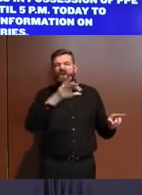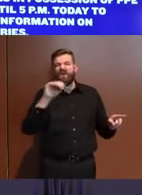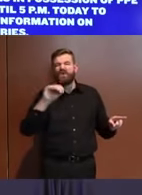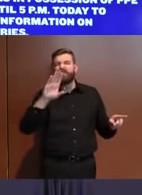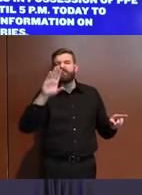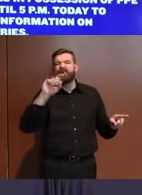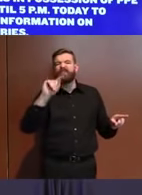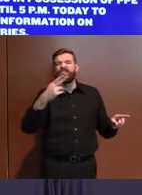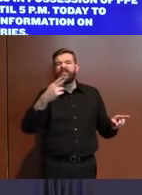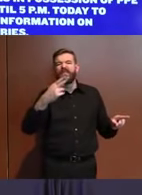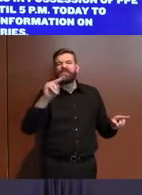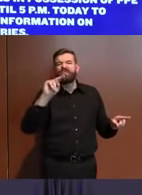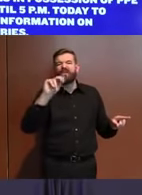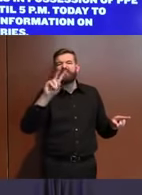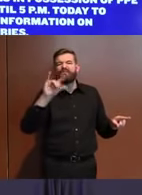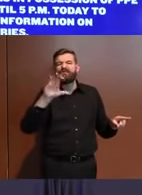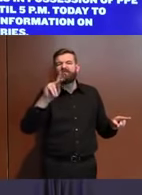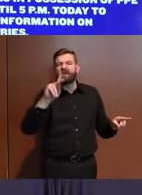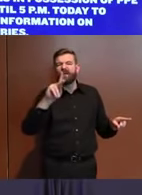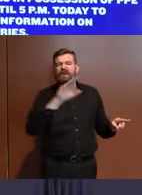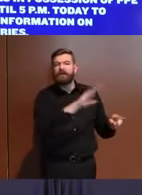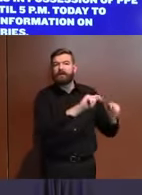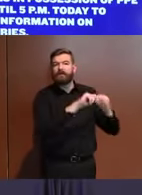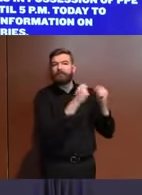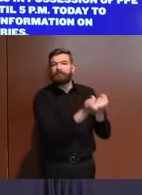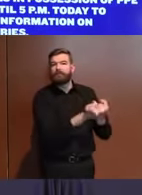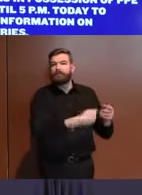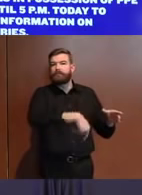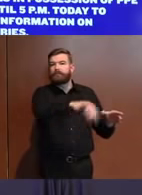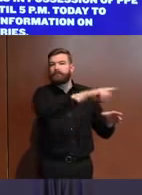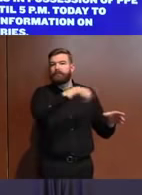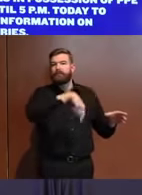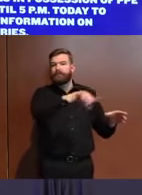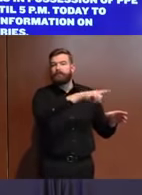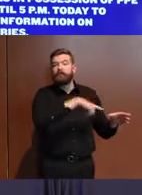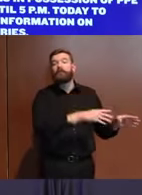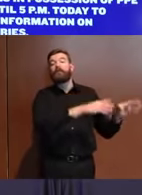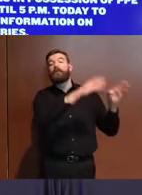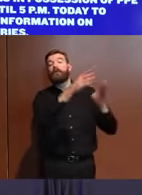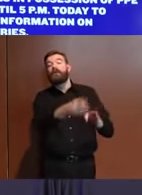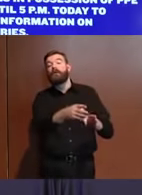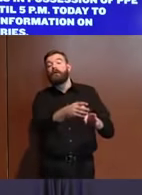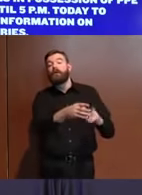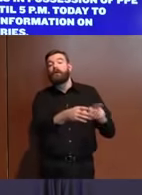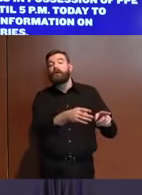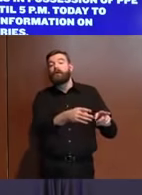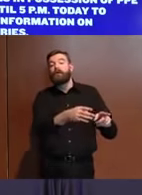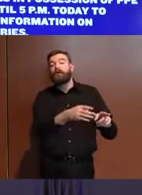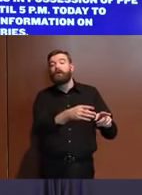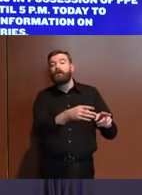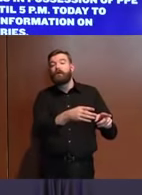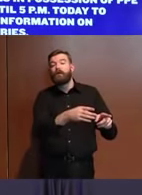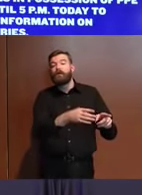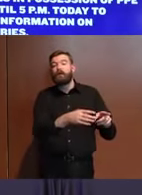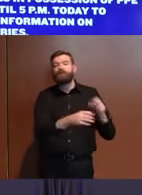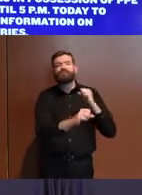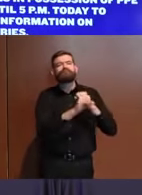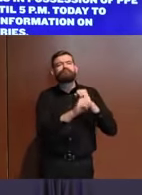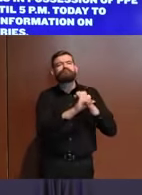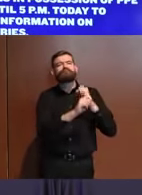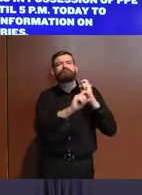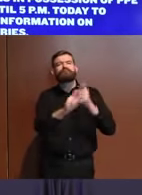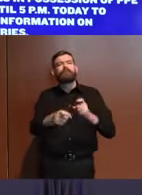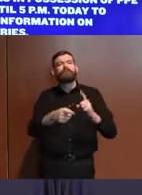her tremendous team. Additionally, we have received a generous ad grant from another corporate